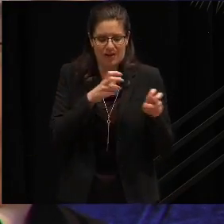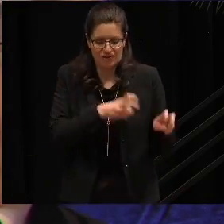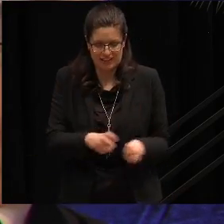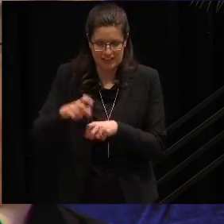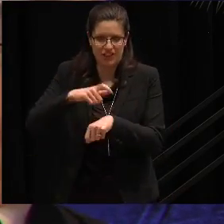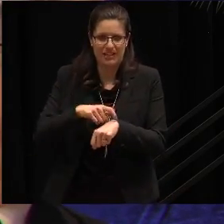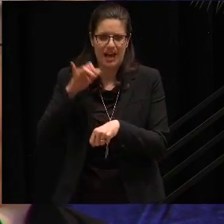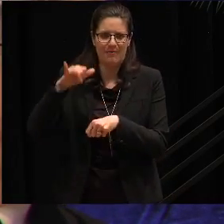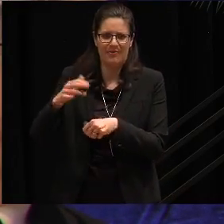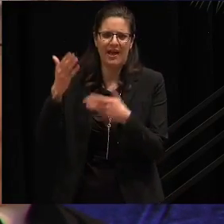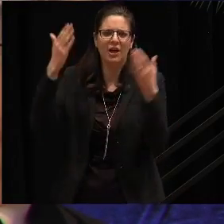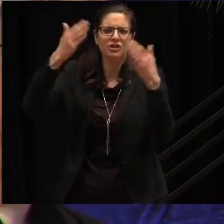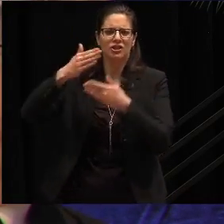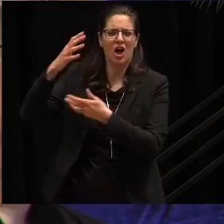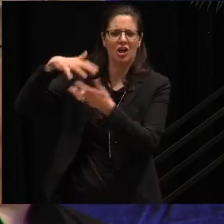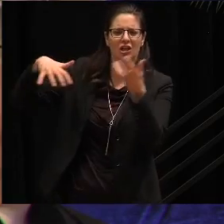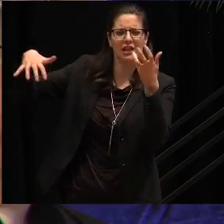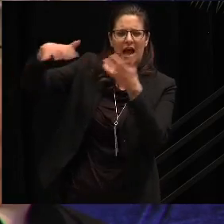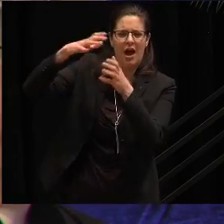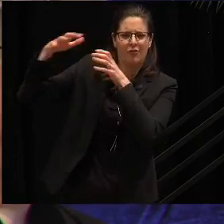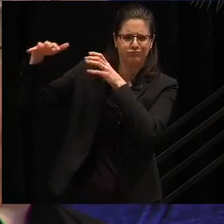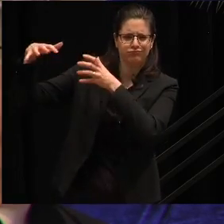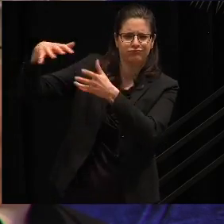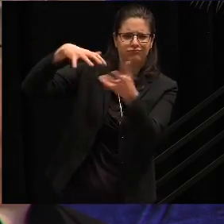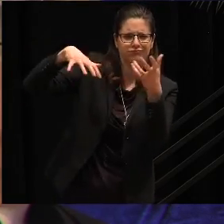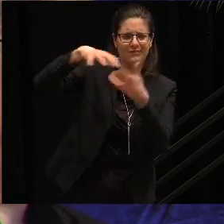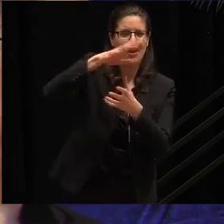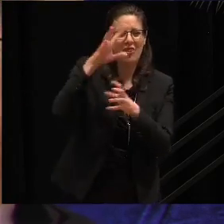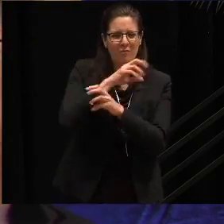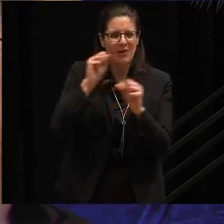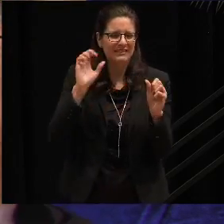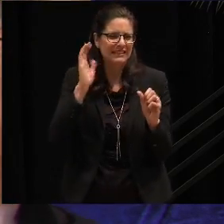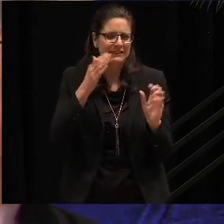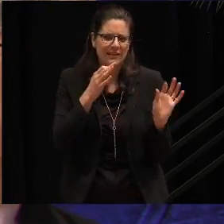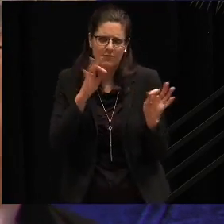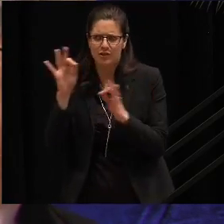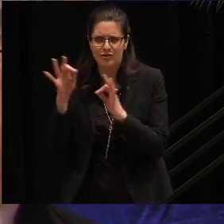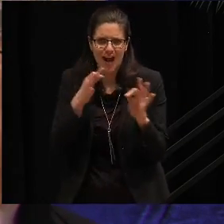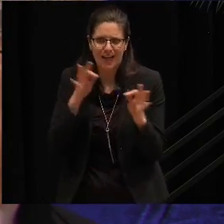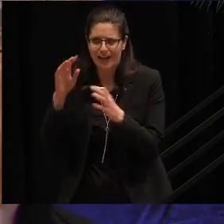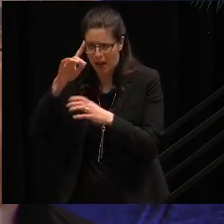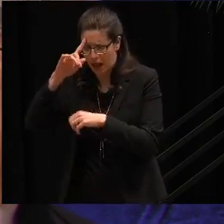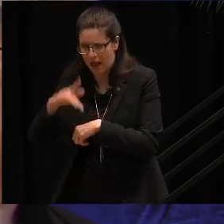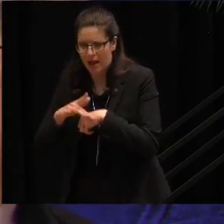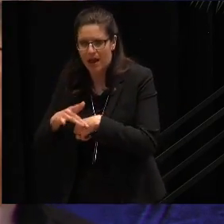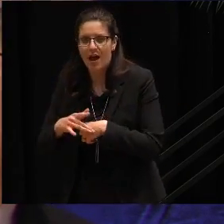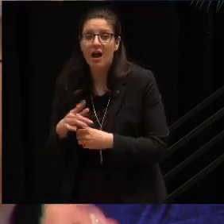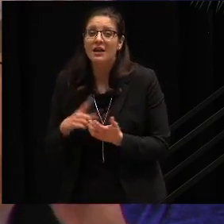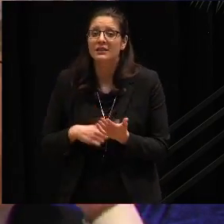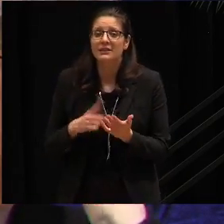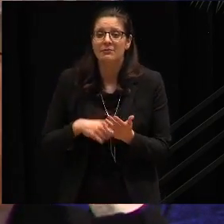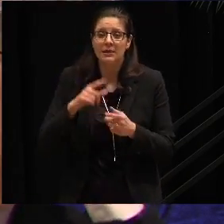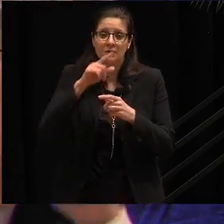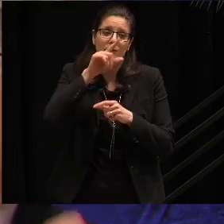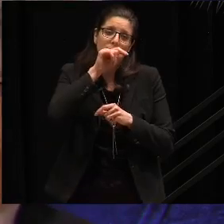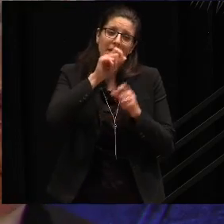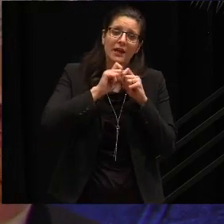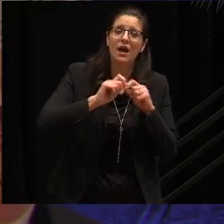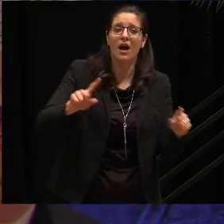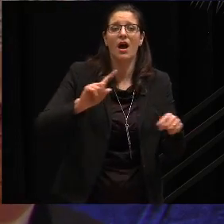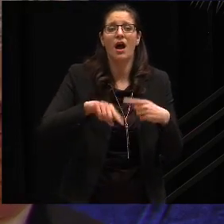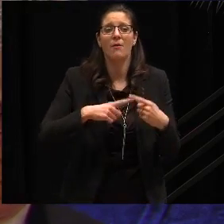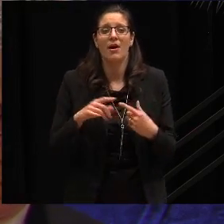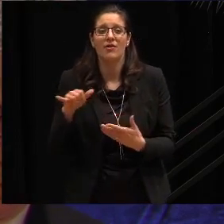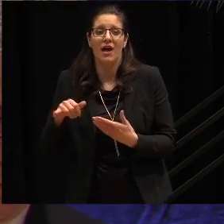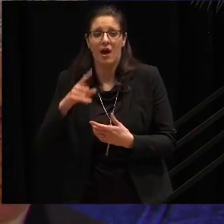has been following. The president seems to be distracted by it. Every once in a while, he's tweeting out about it because